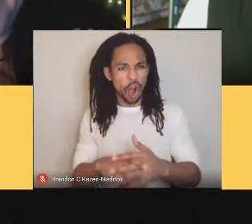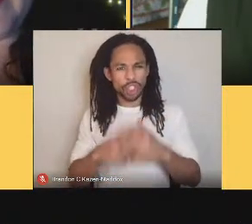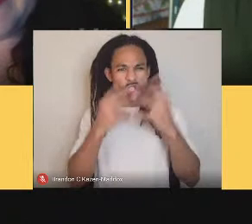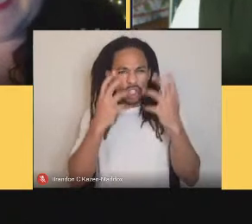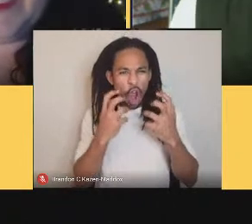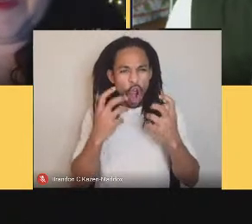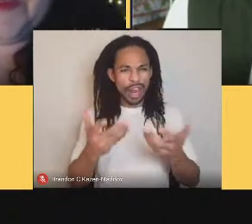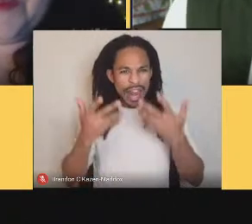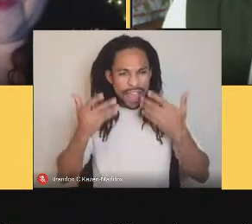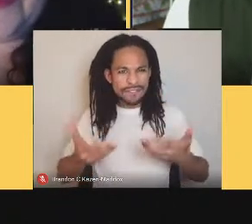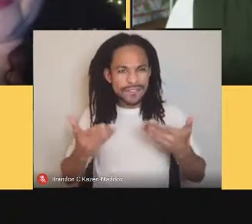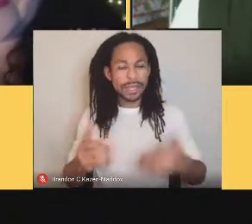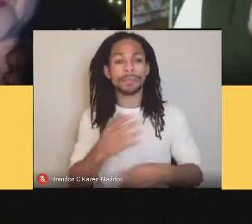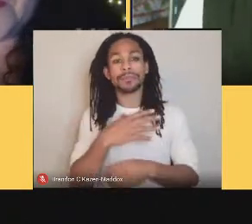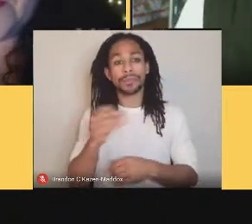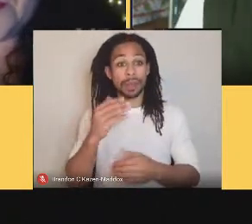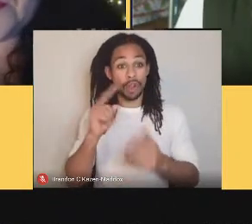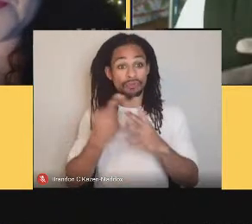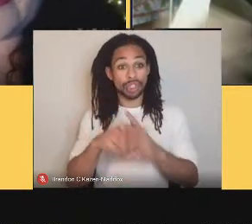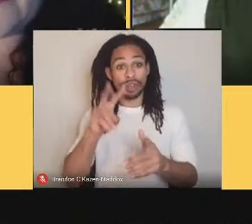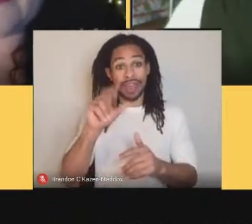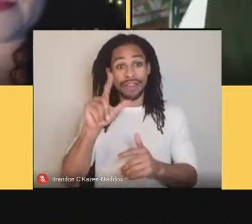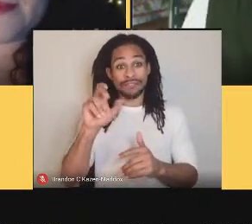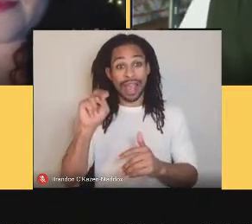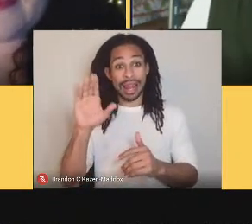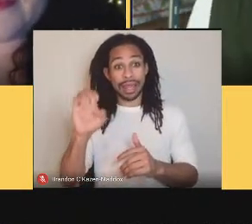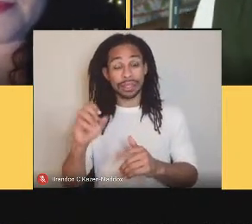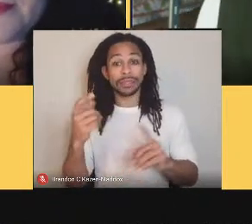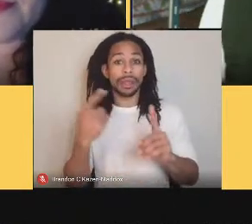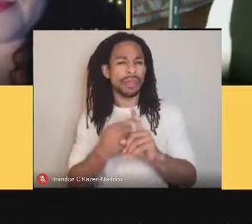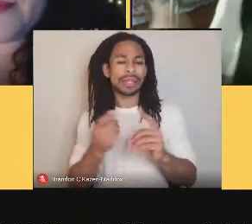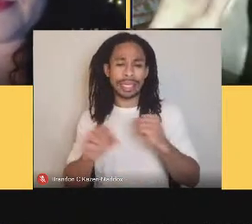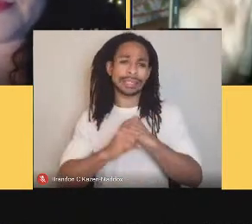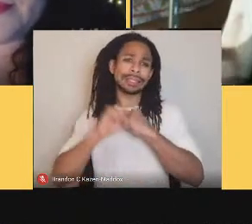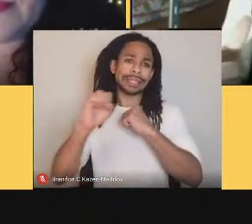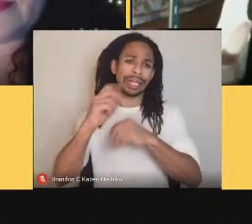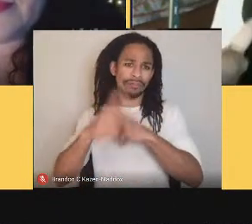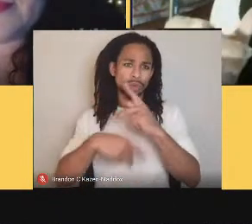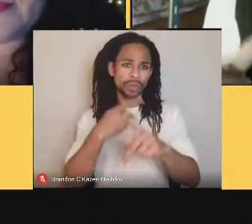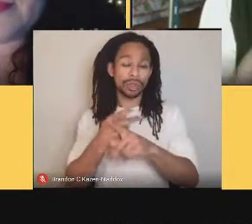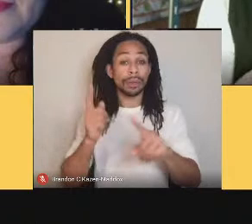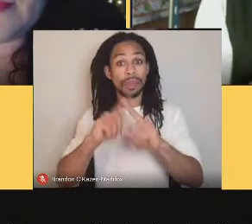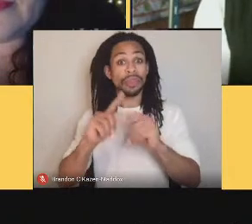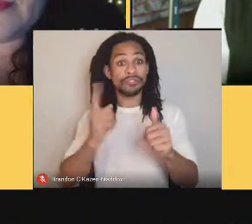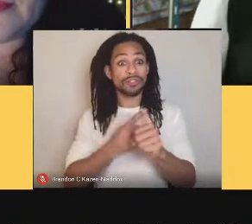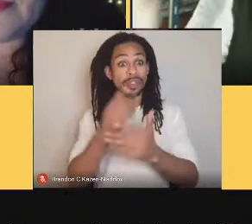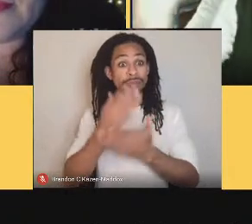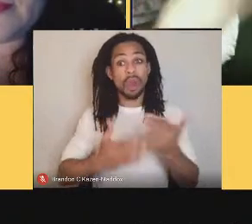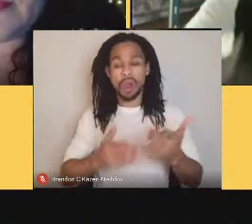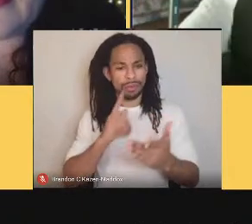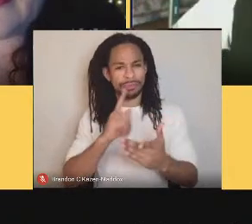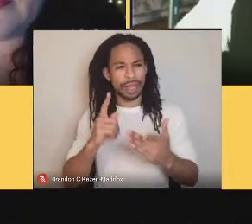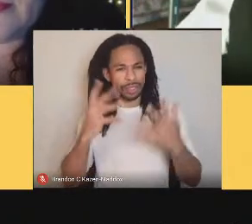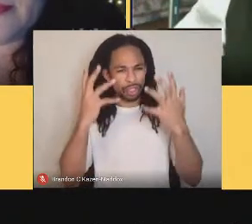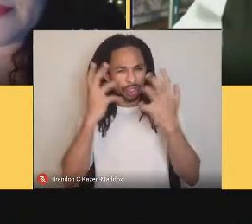the original Valence theme was more like, this was an extended version, but the first part of it was pretty dark. And the main melodic part that